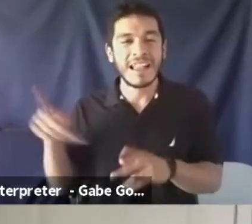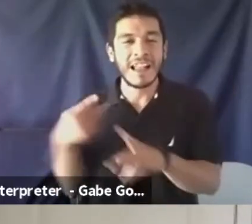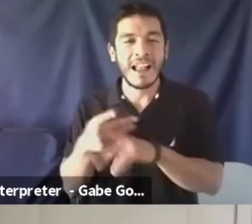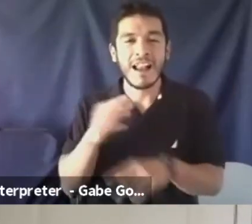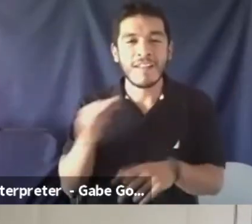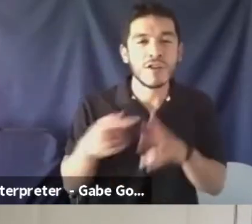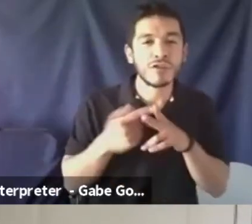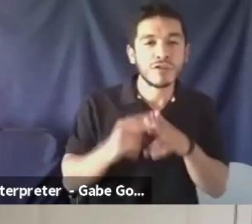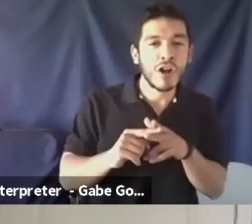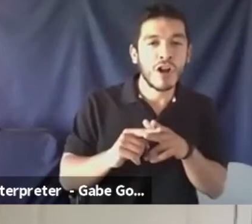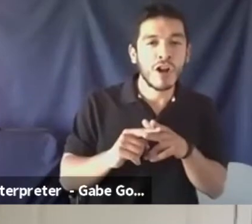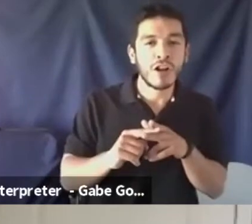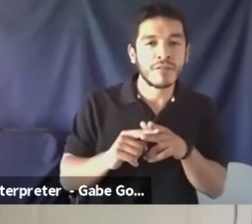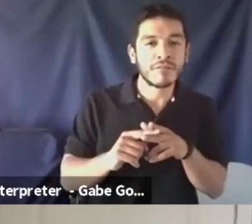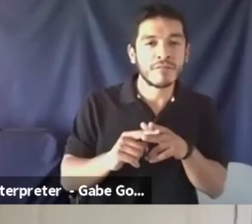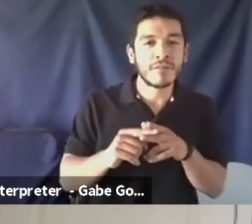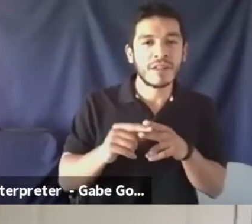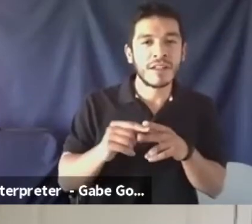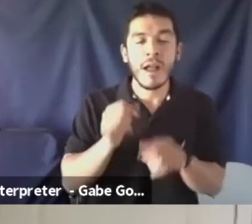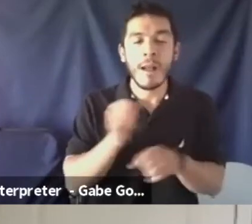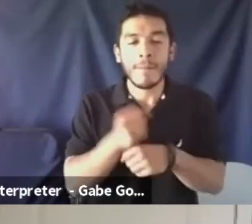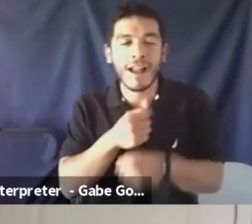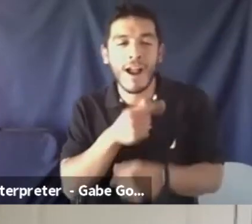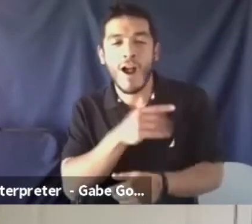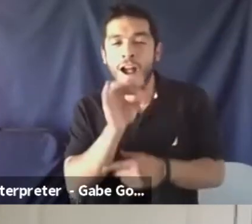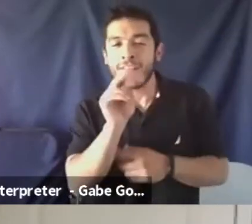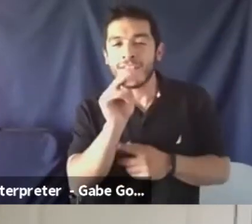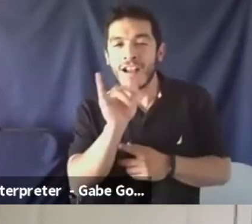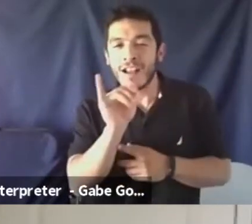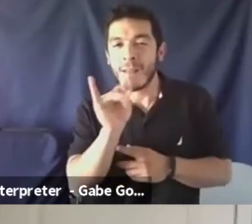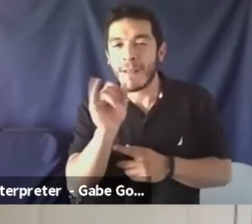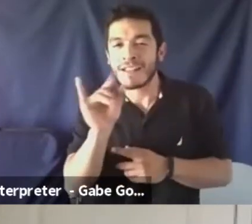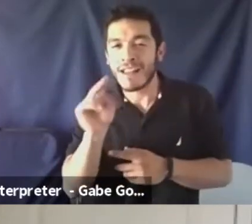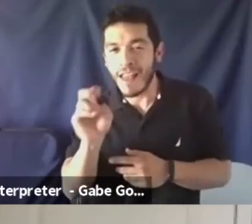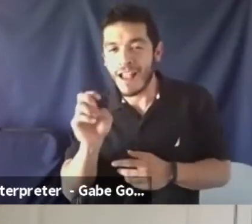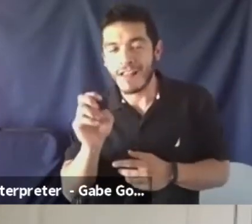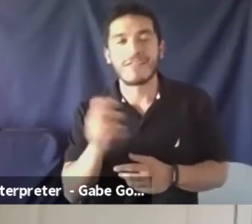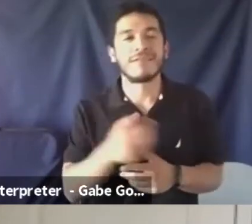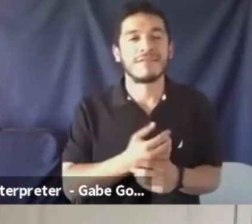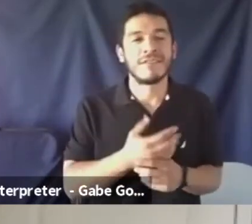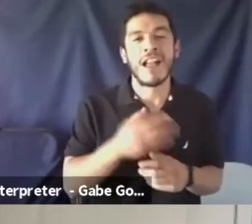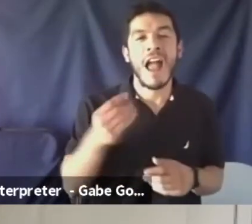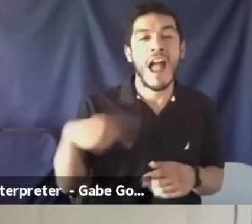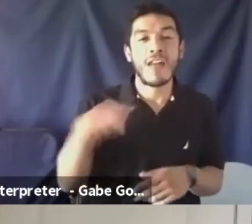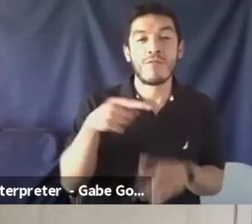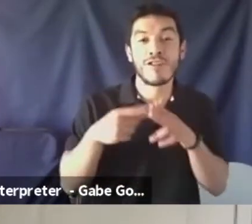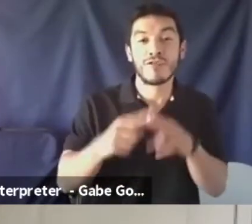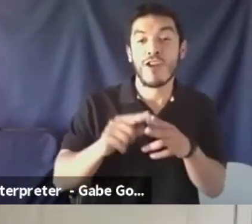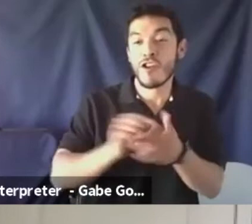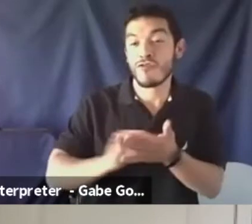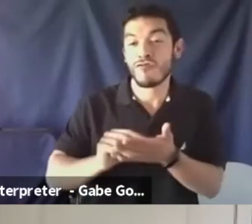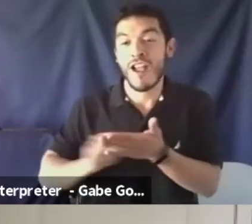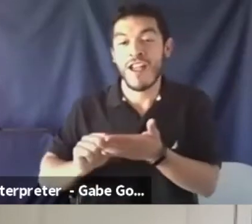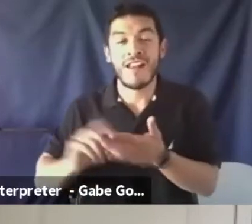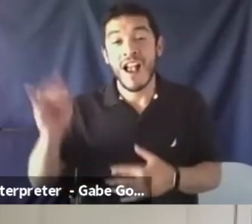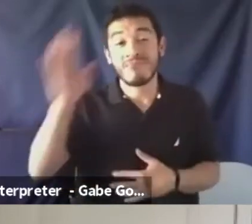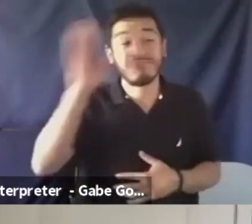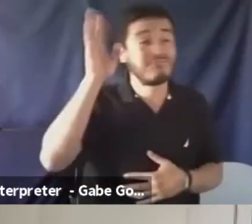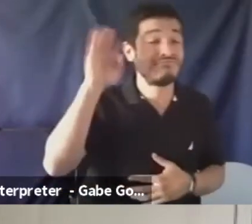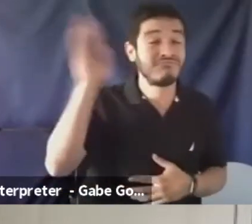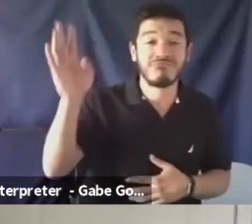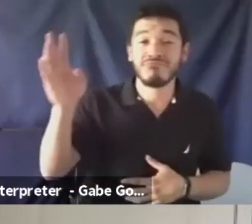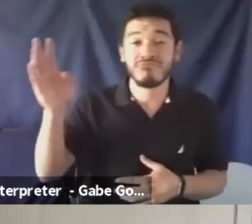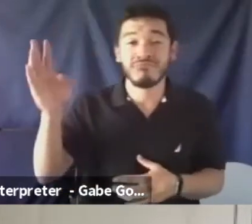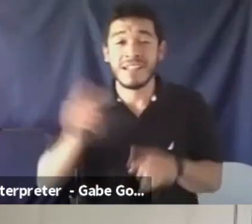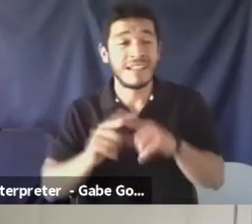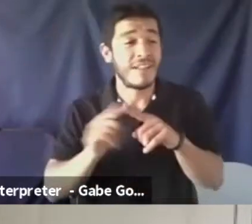started playing this, you know, funky bass line. And we just started writing, coming up with